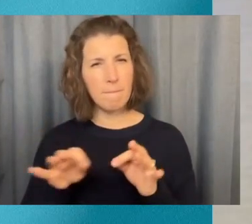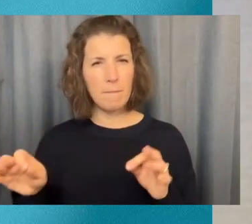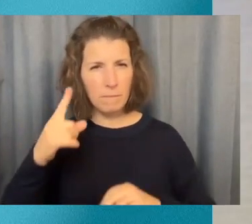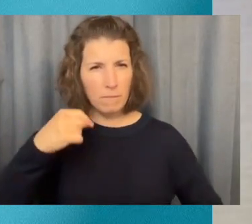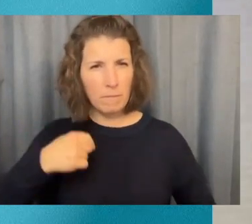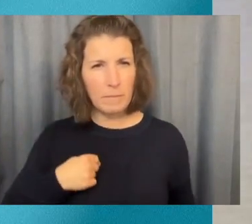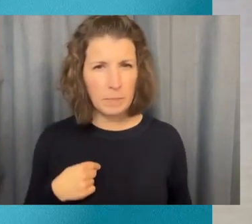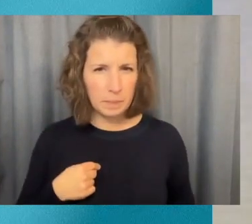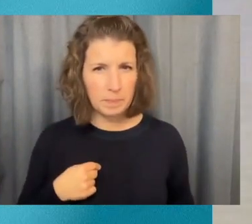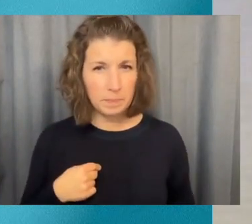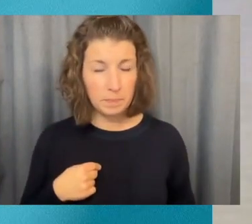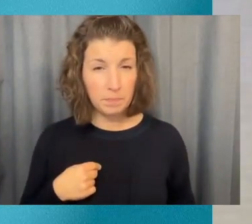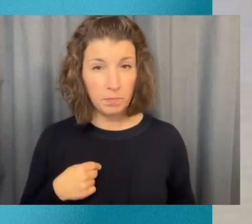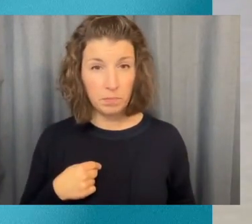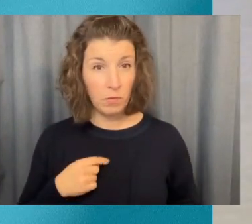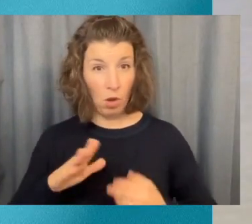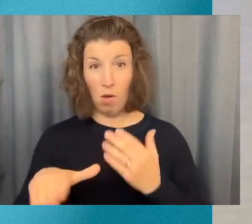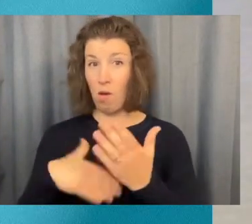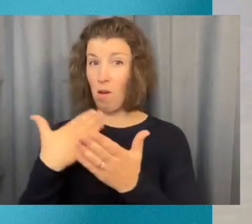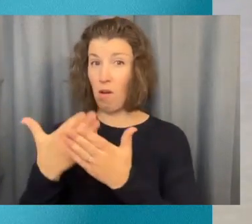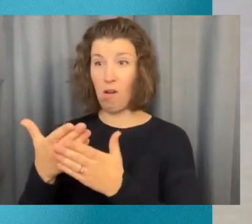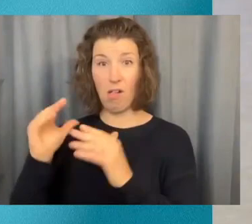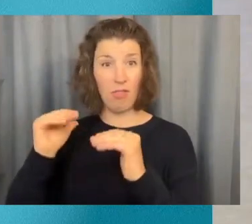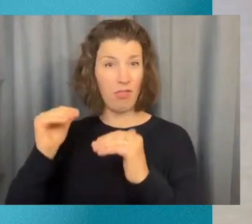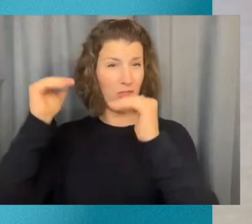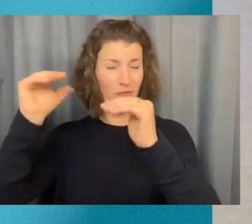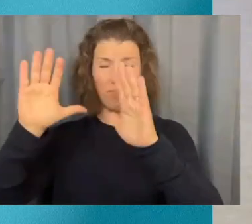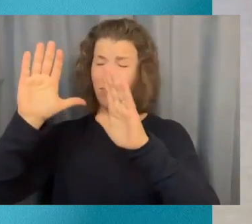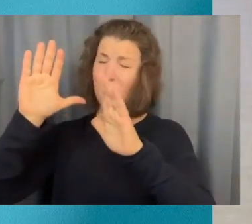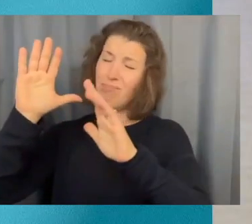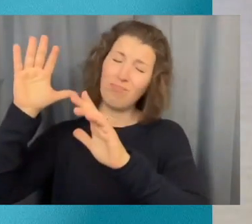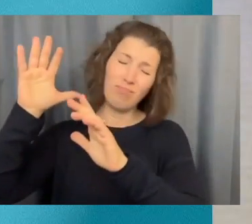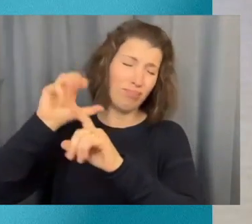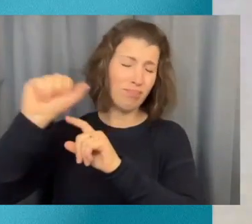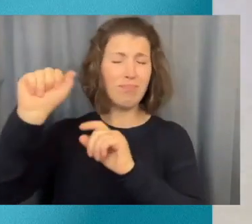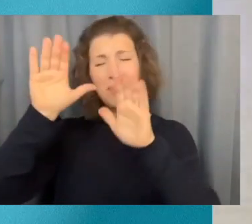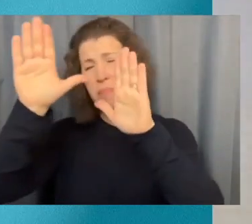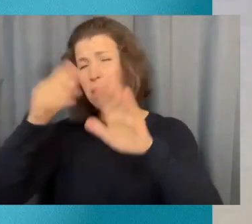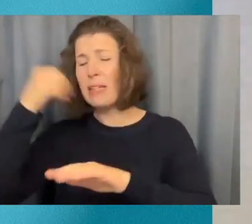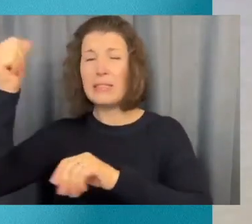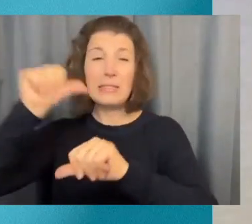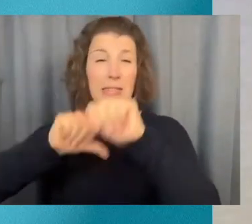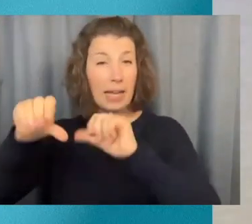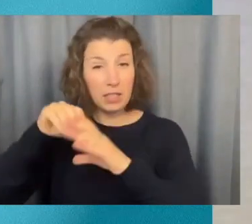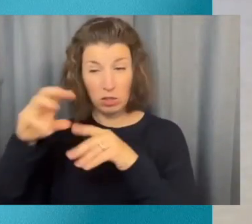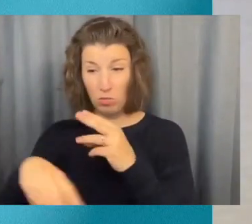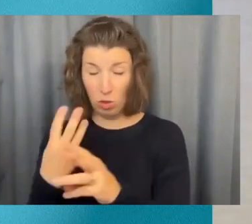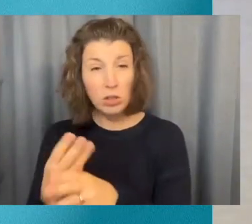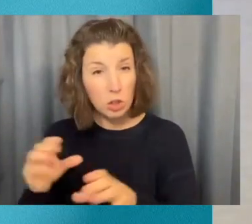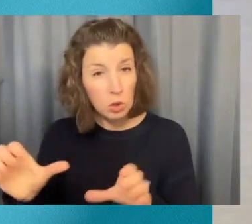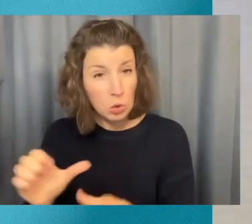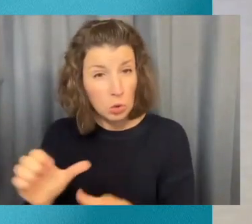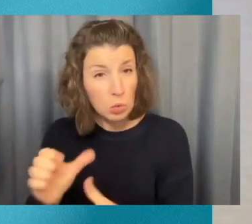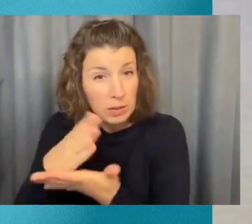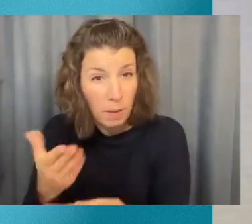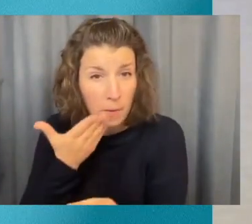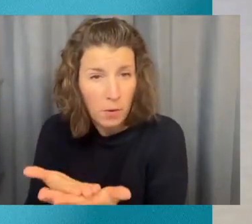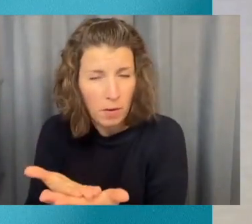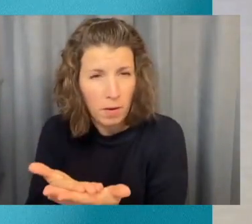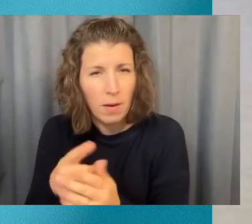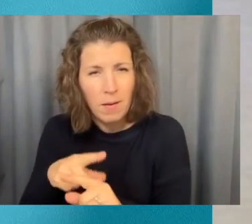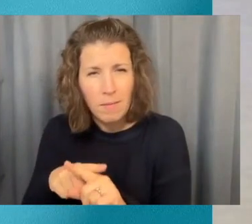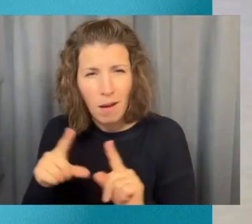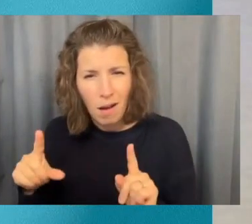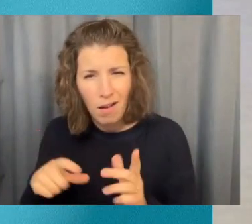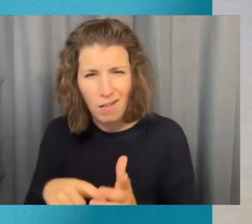that all the great science in the world certainly is doing some good and is absolutely necessary for us not